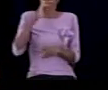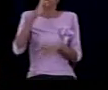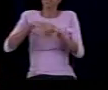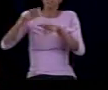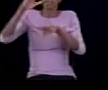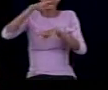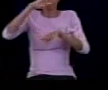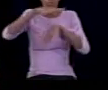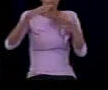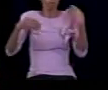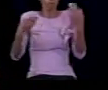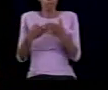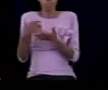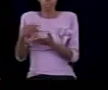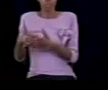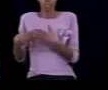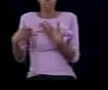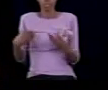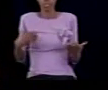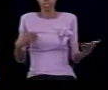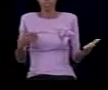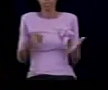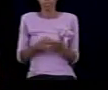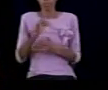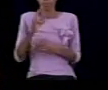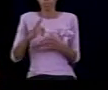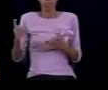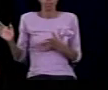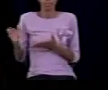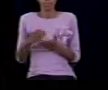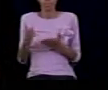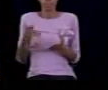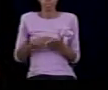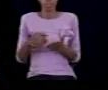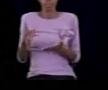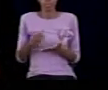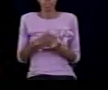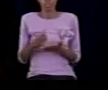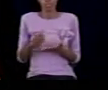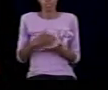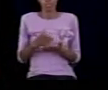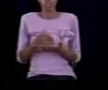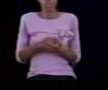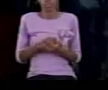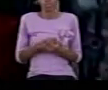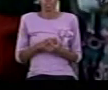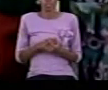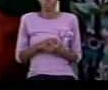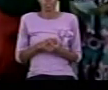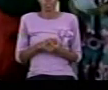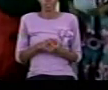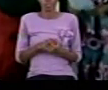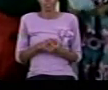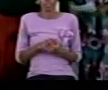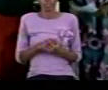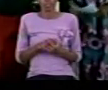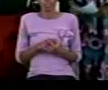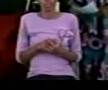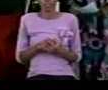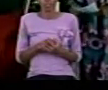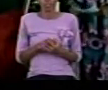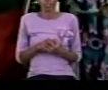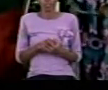things. So that's how this song began, just a simple prayer. So if you know this.